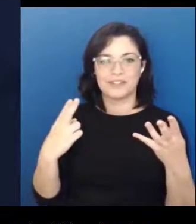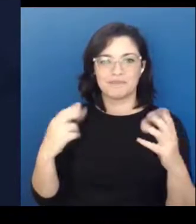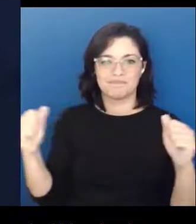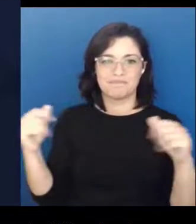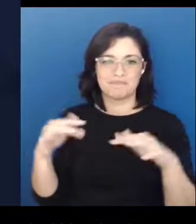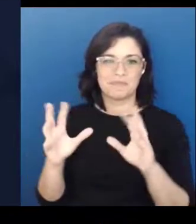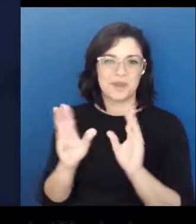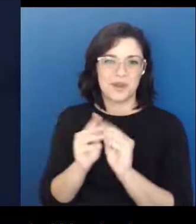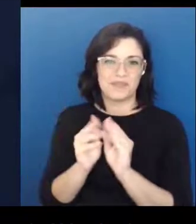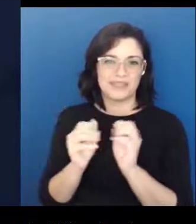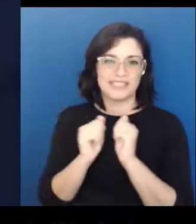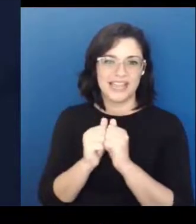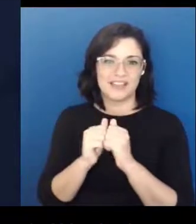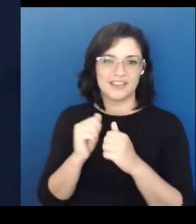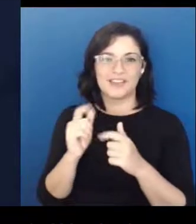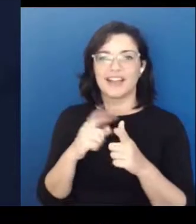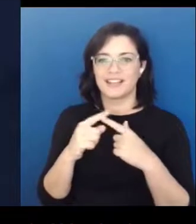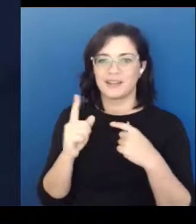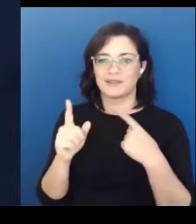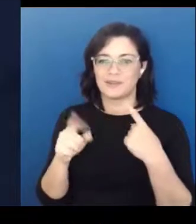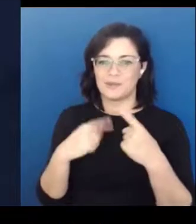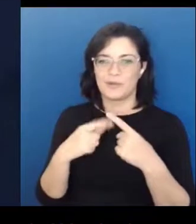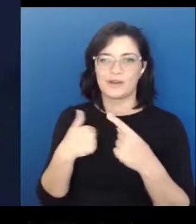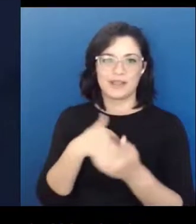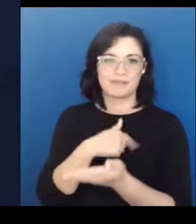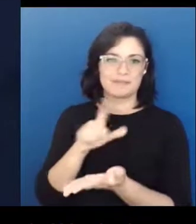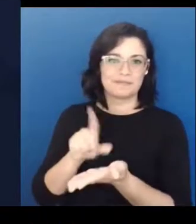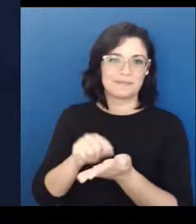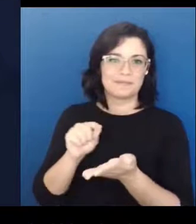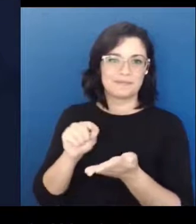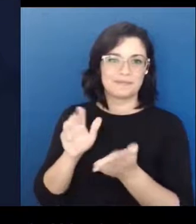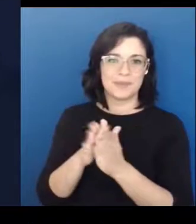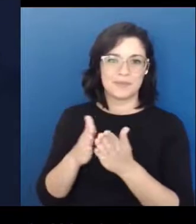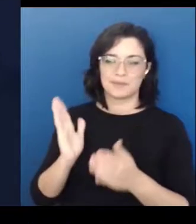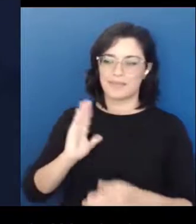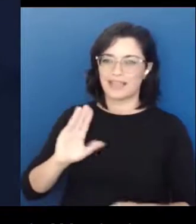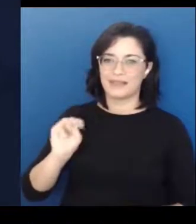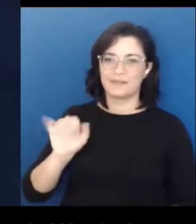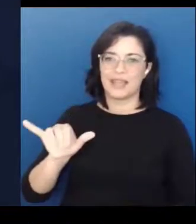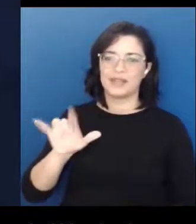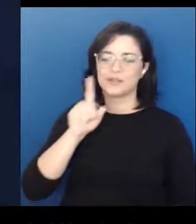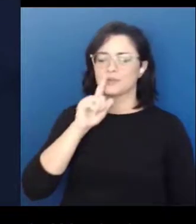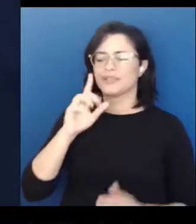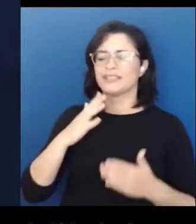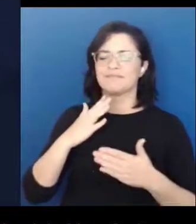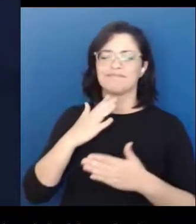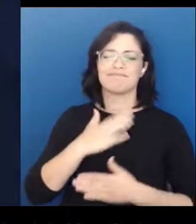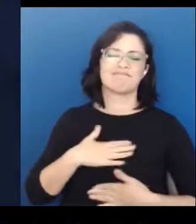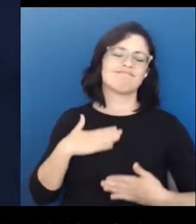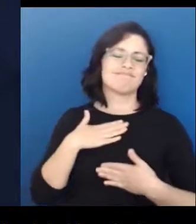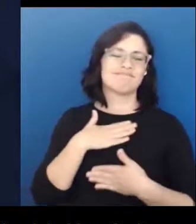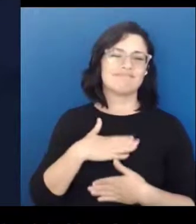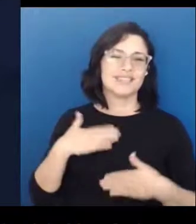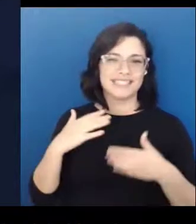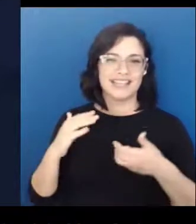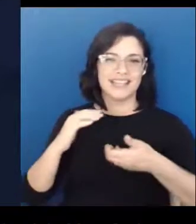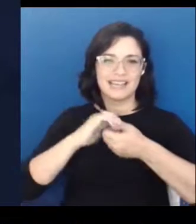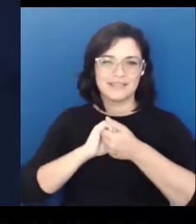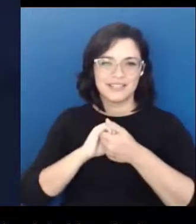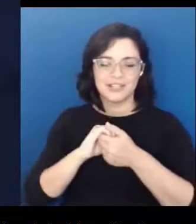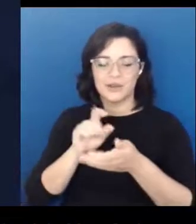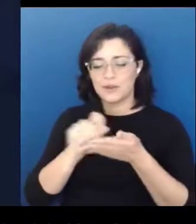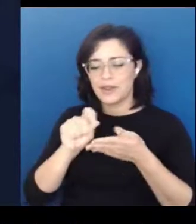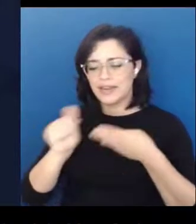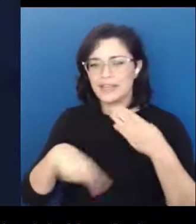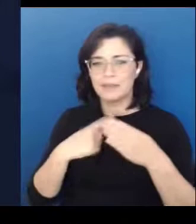So it was a joyous collaboration of writing about everything that we knew, writing the book for our